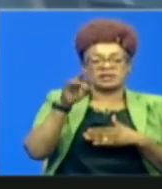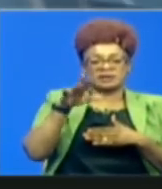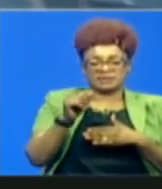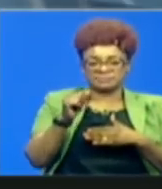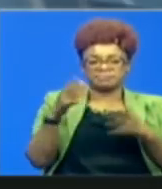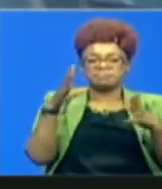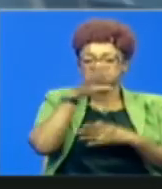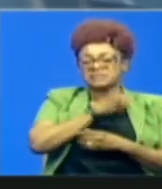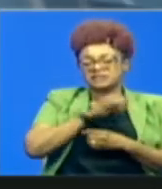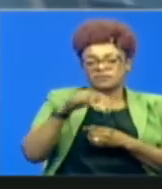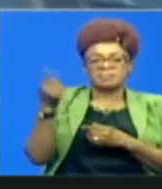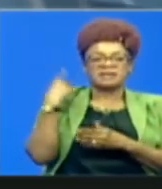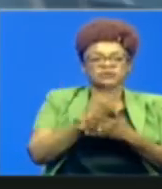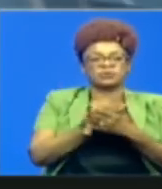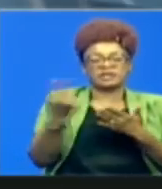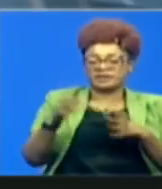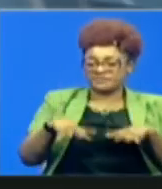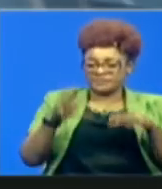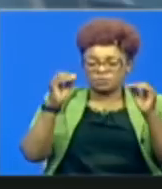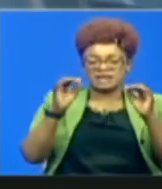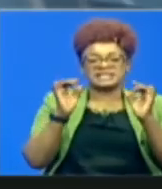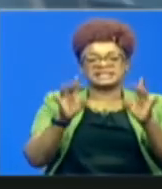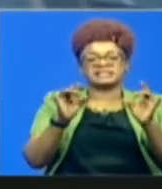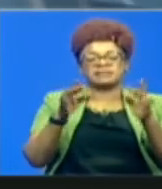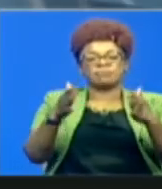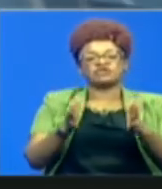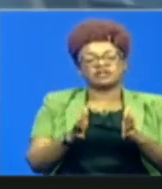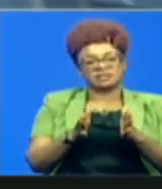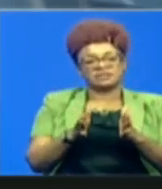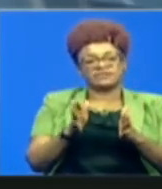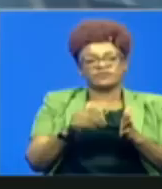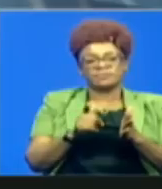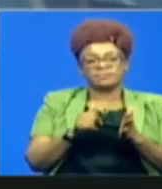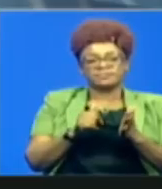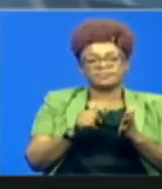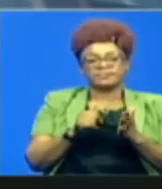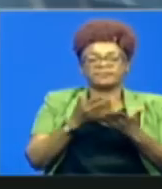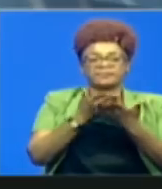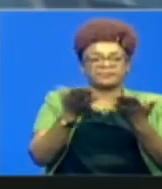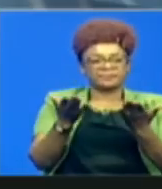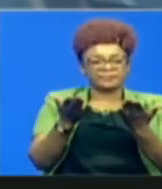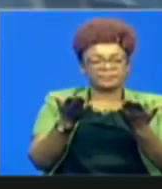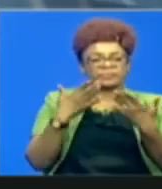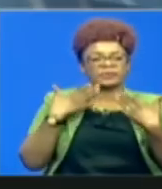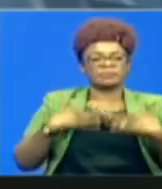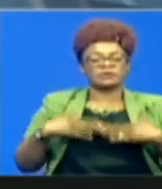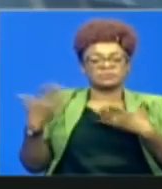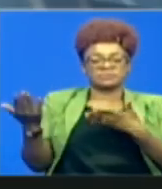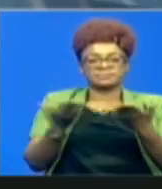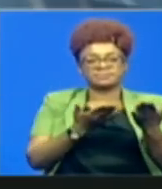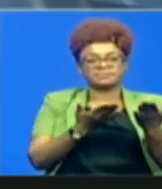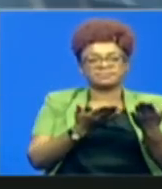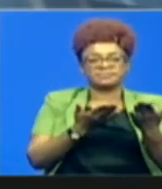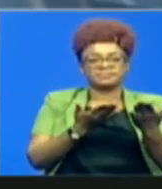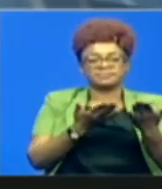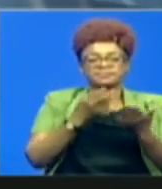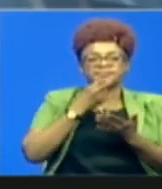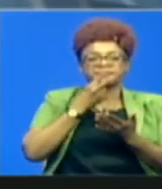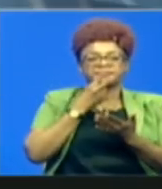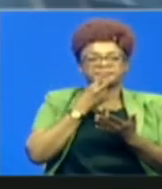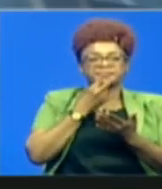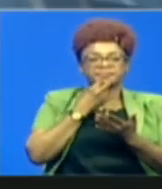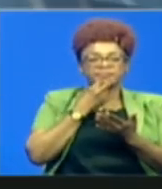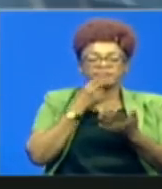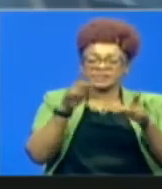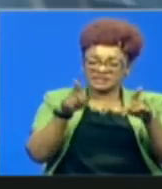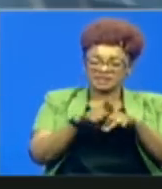now been found at the city mortuary. From records at the morgue, the body was received at the facility on Tuesday, the